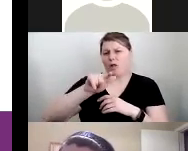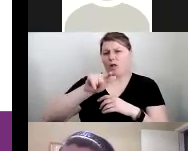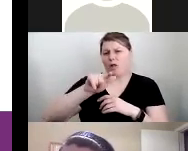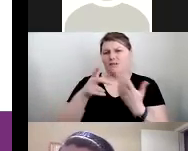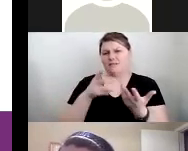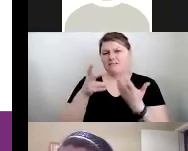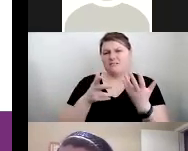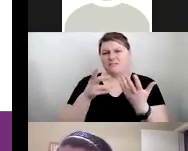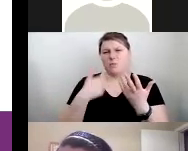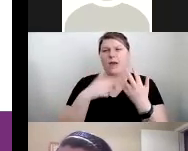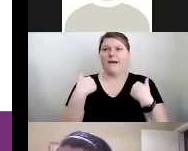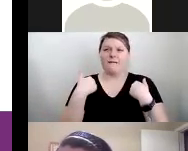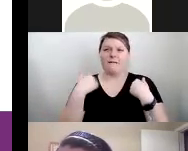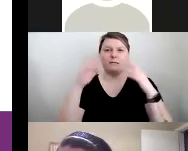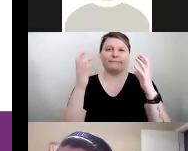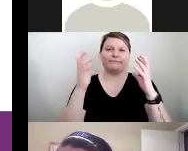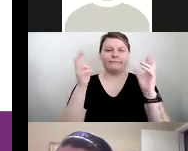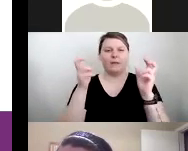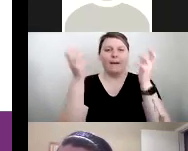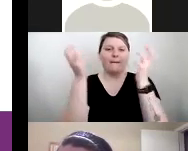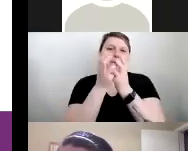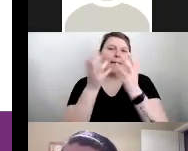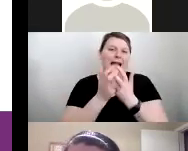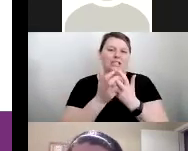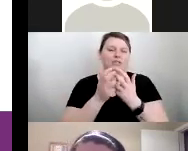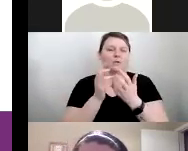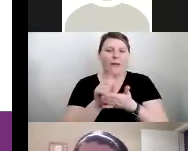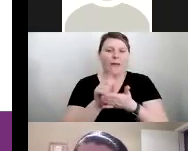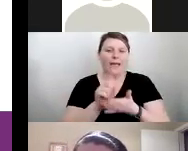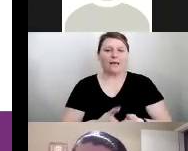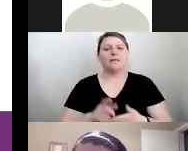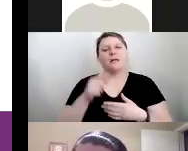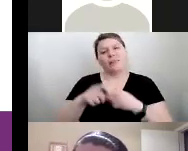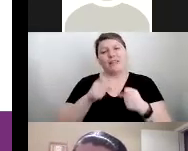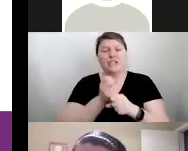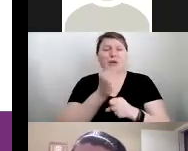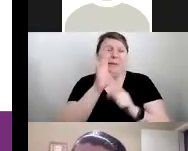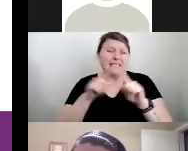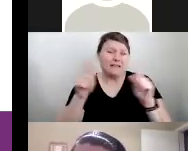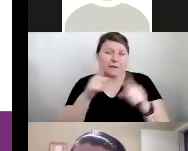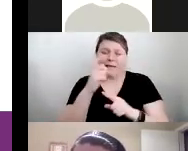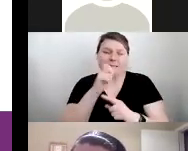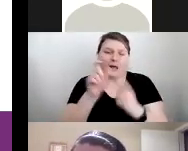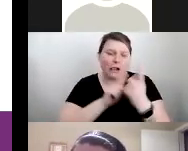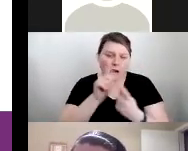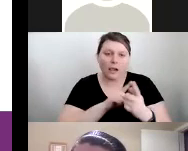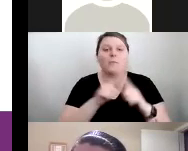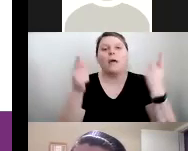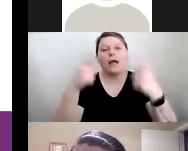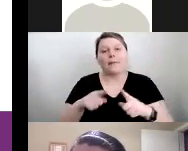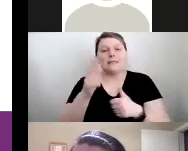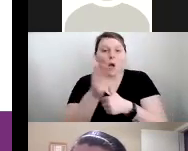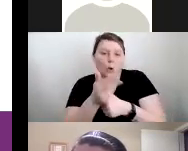a match week. It's going to be different this year, unfortunately, because it won't be in person. But usually it happens at a hotel